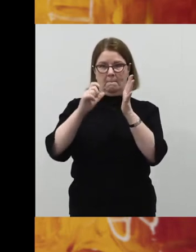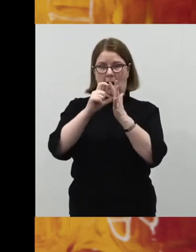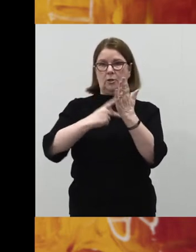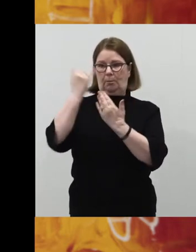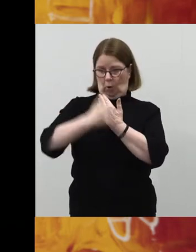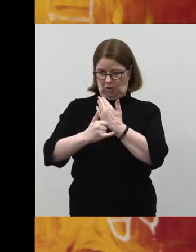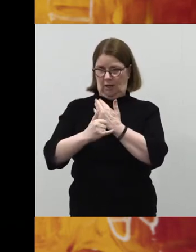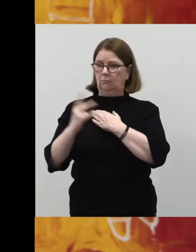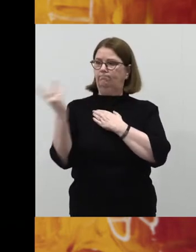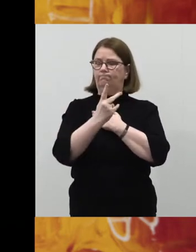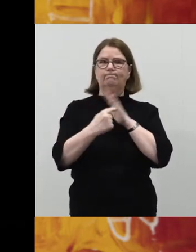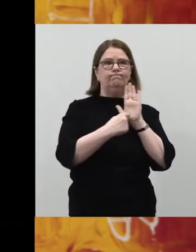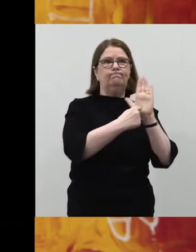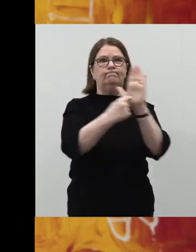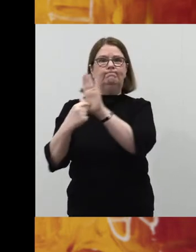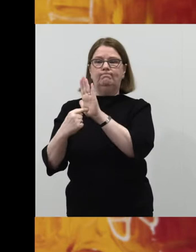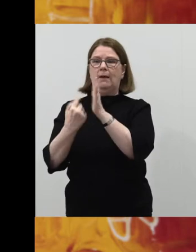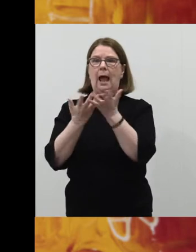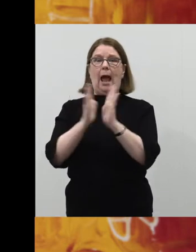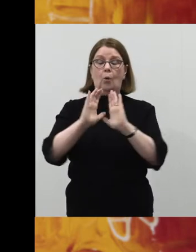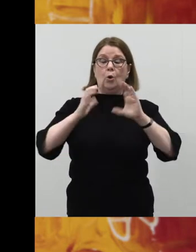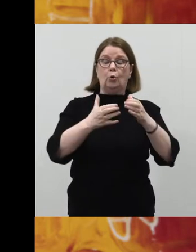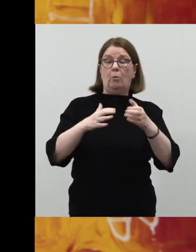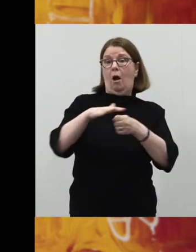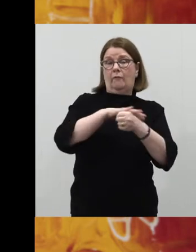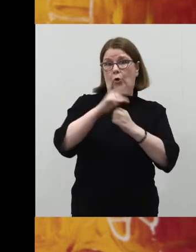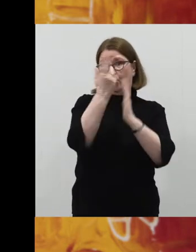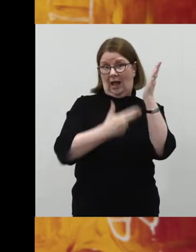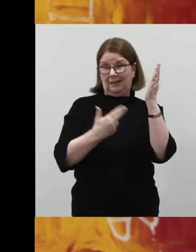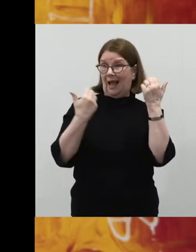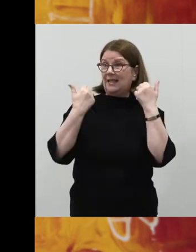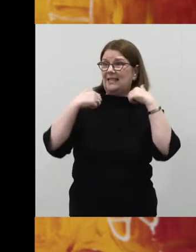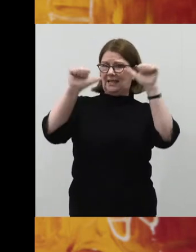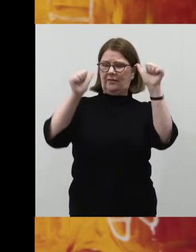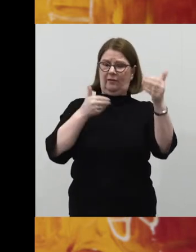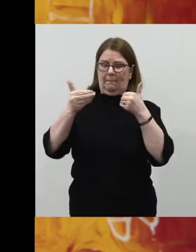attempt to find balance or indeed to restore balance in their lives.